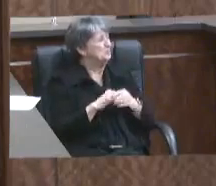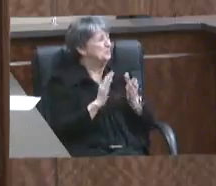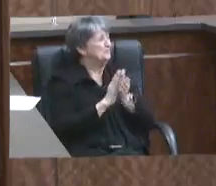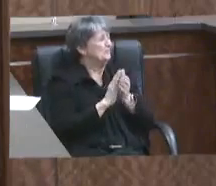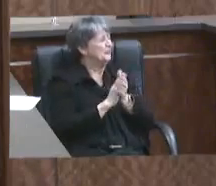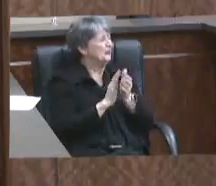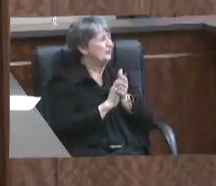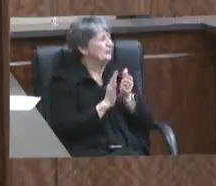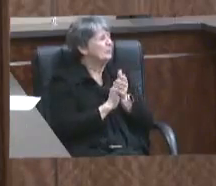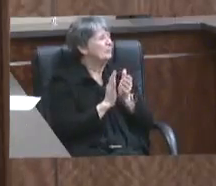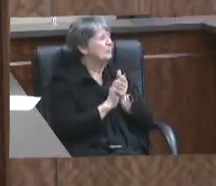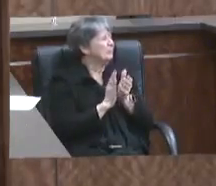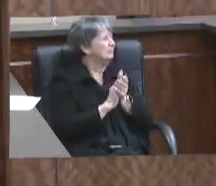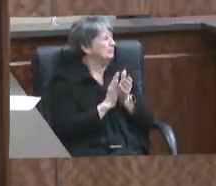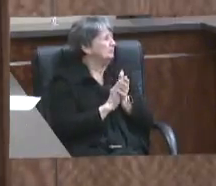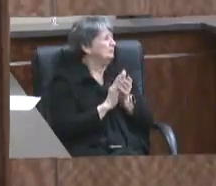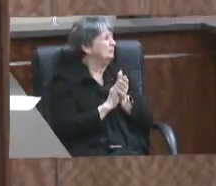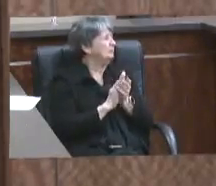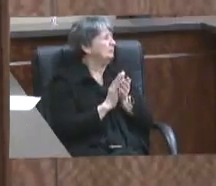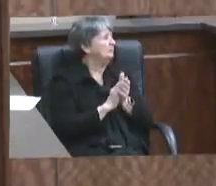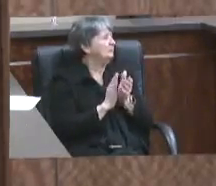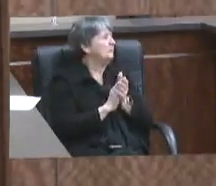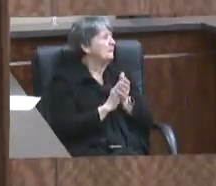with you, buddy. Congratulations.